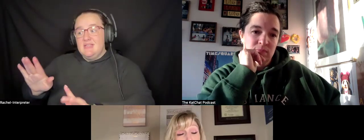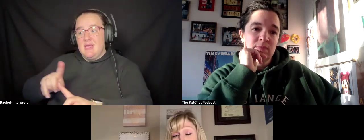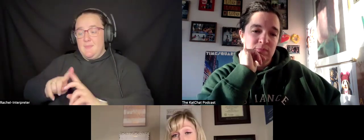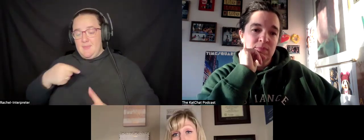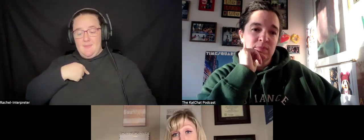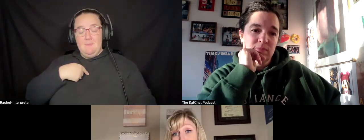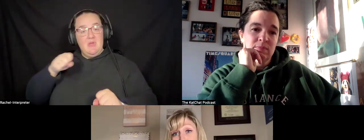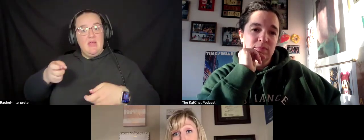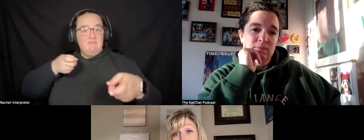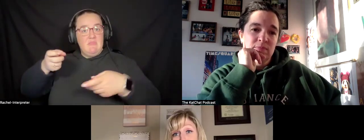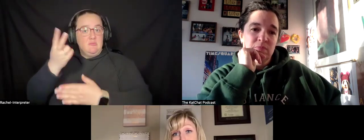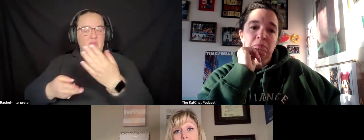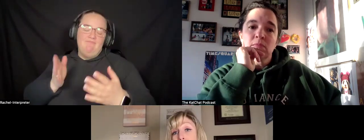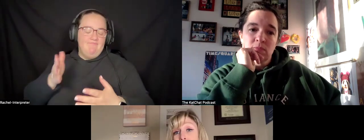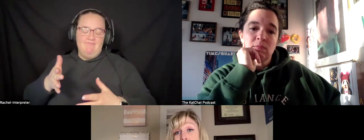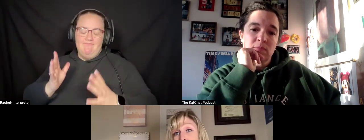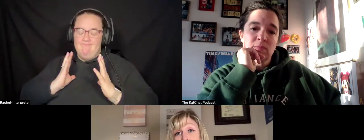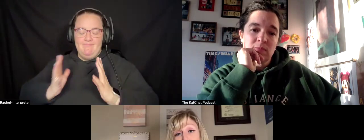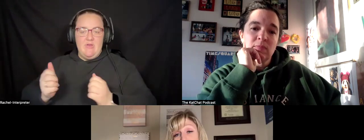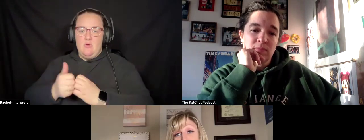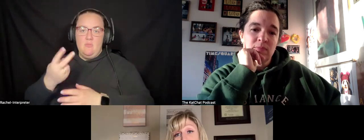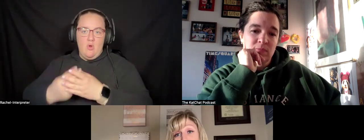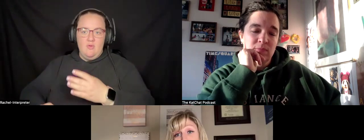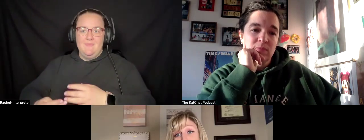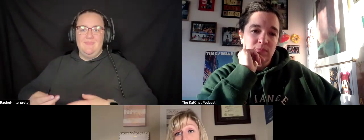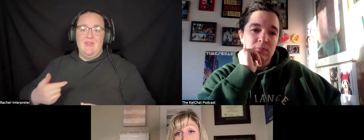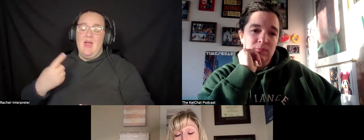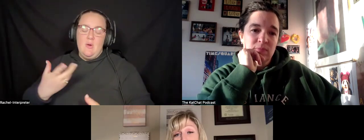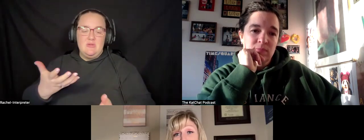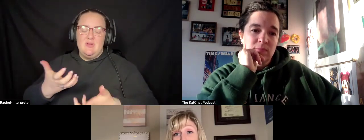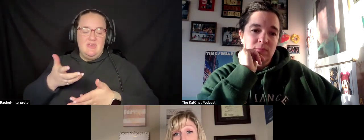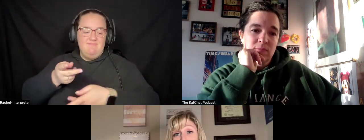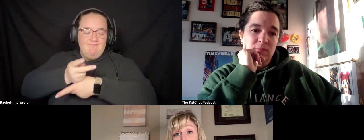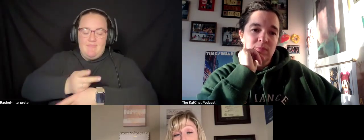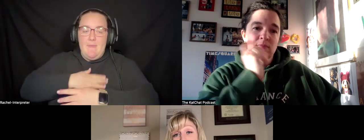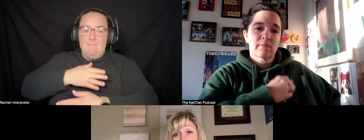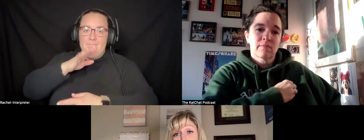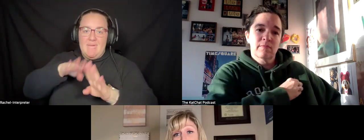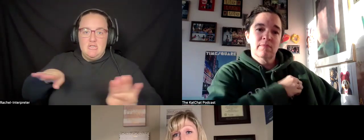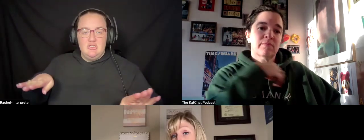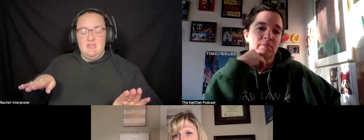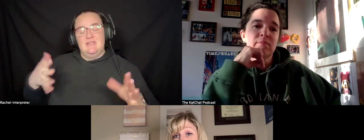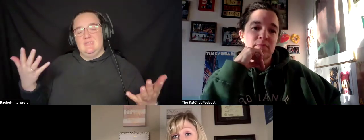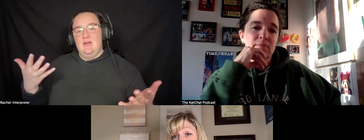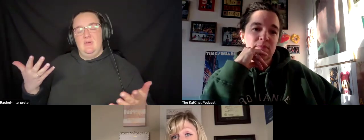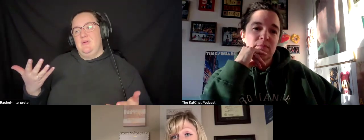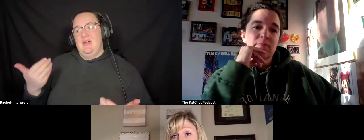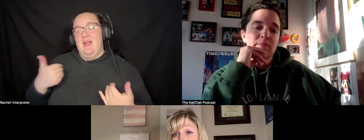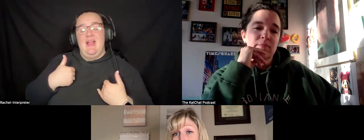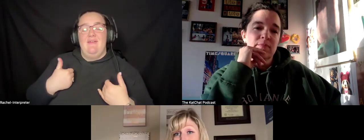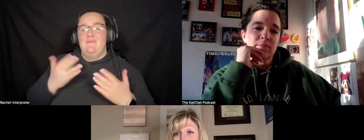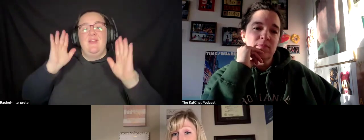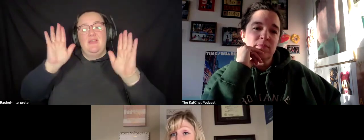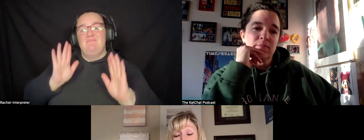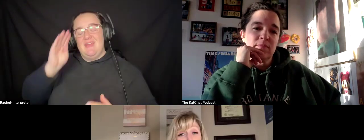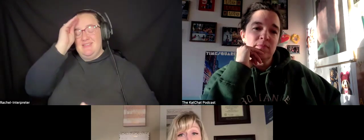can handle both, I'll do both. But I always wanted to be a very hands-on mom if I chose to be a mom, and we were blessed with a wonderful little